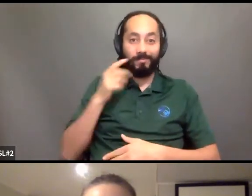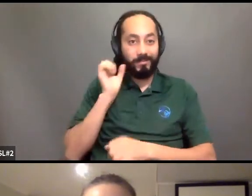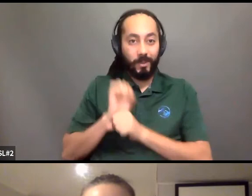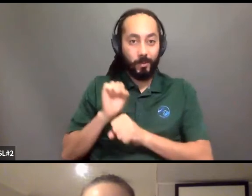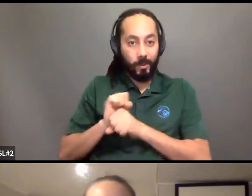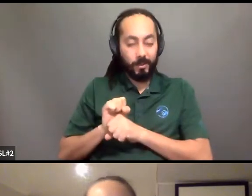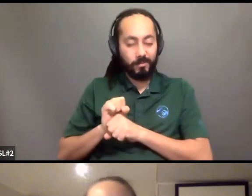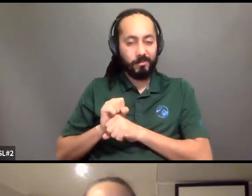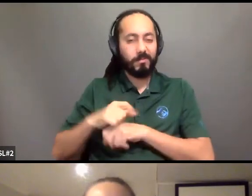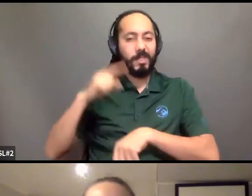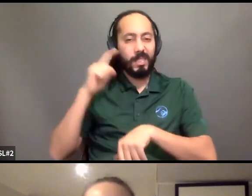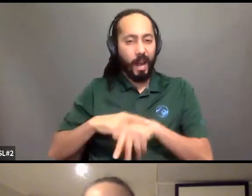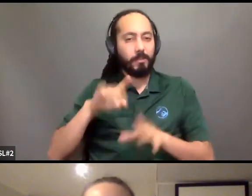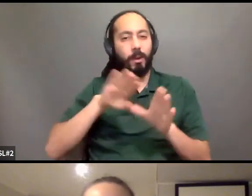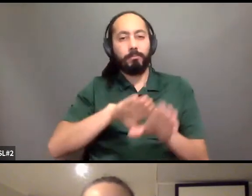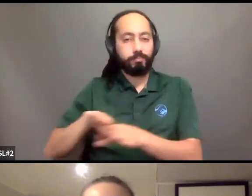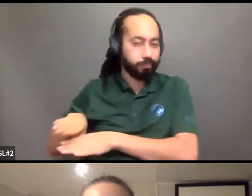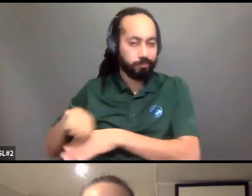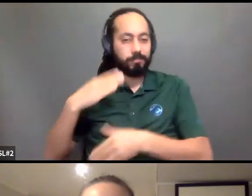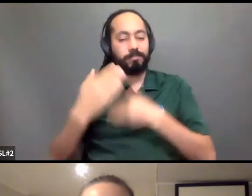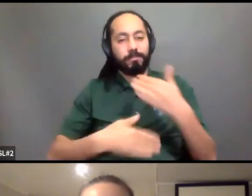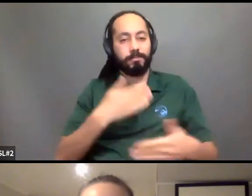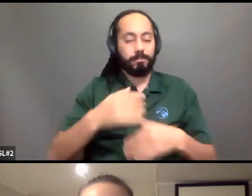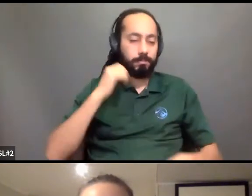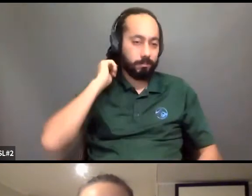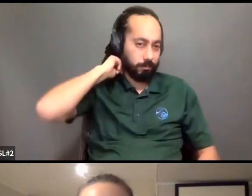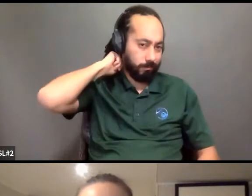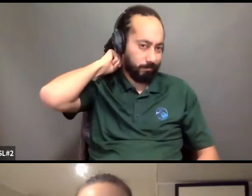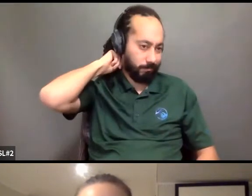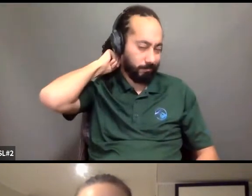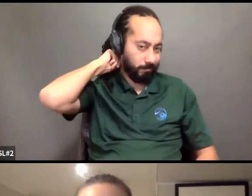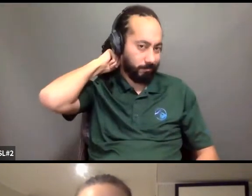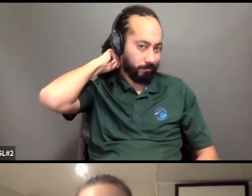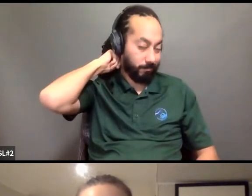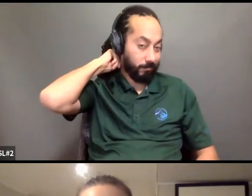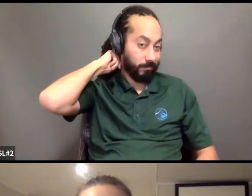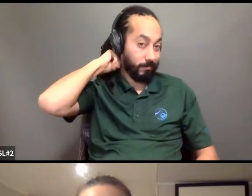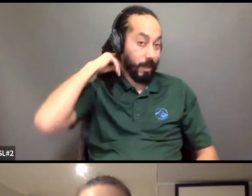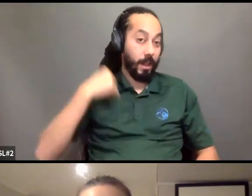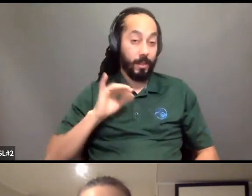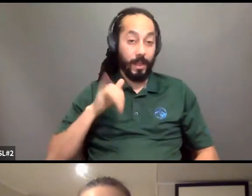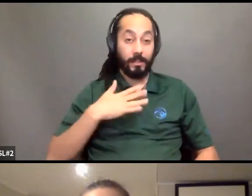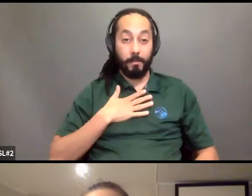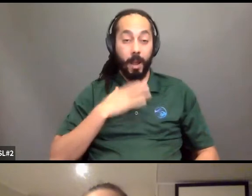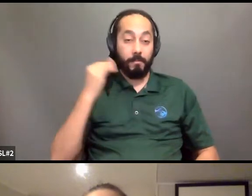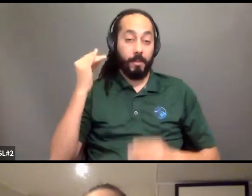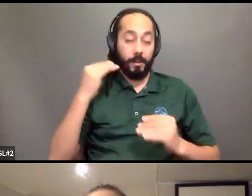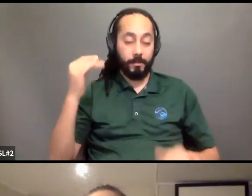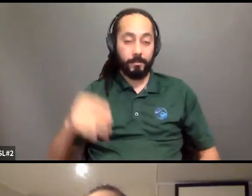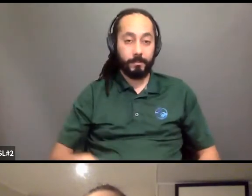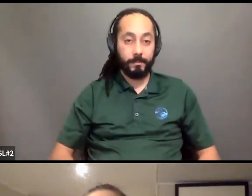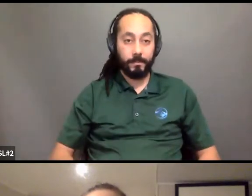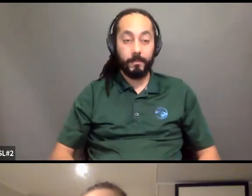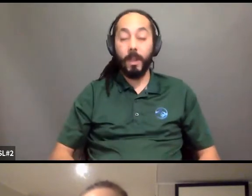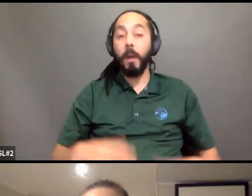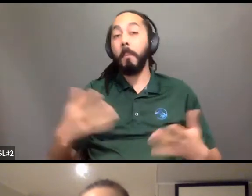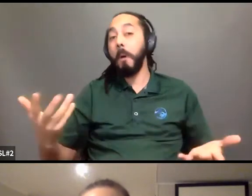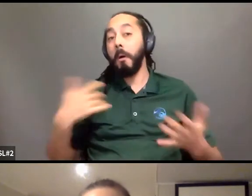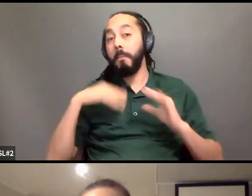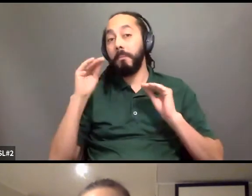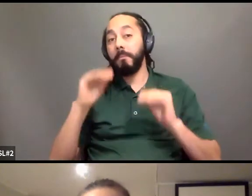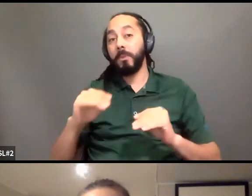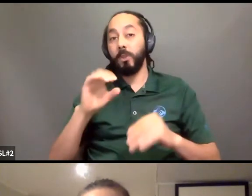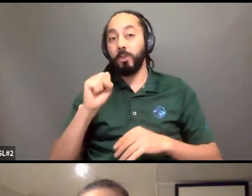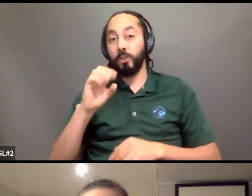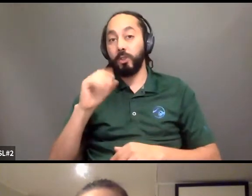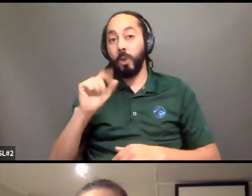move on. You know, that's really my thinking on that. But we do this solar thermal. We're putting solar on all kinds of houses,